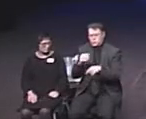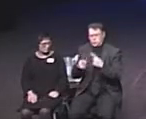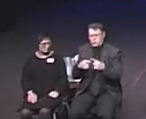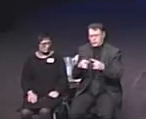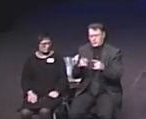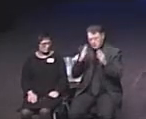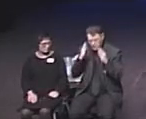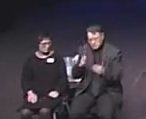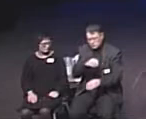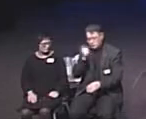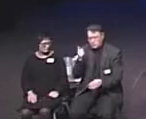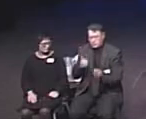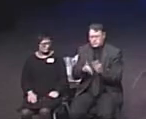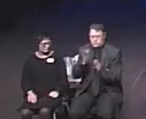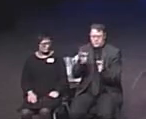activities.